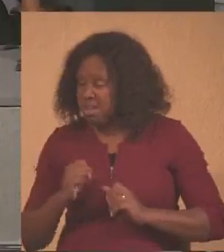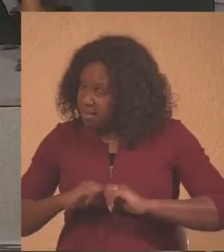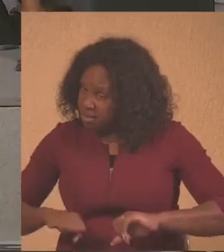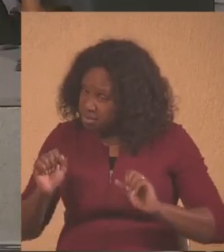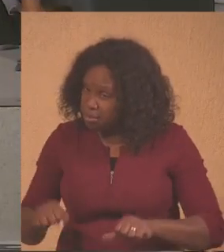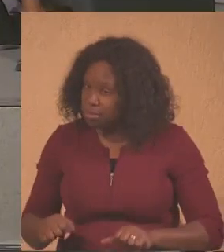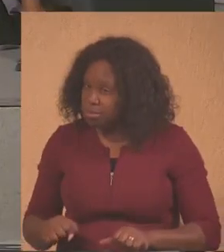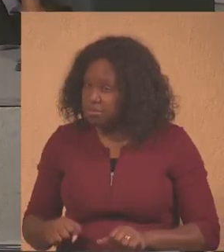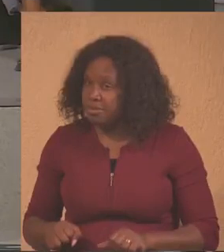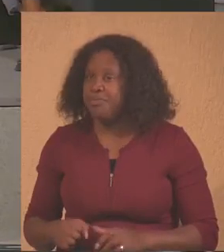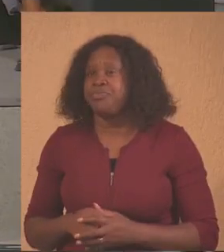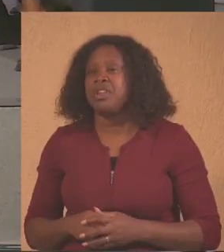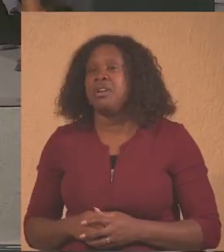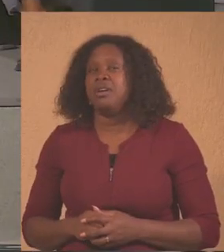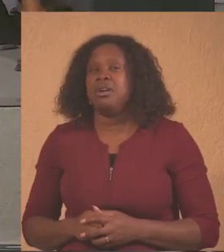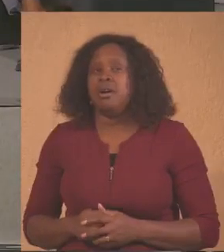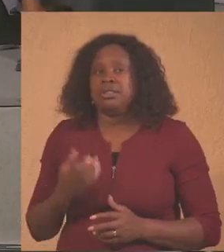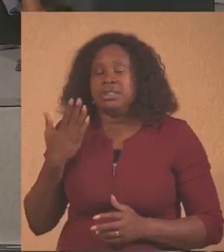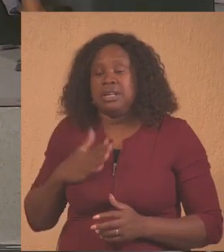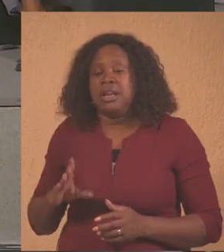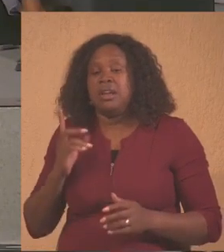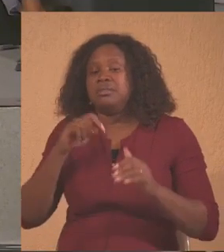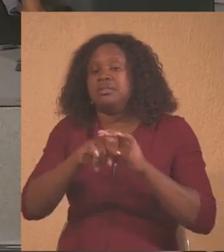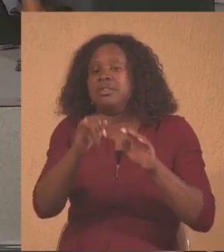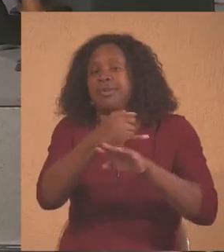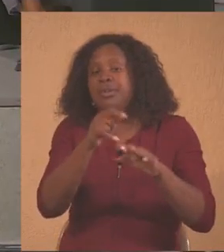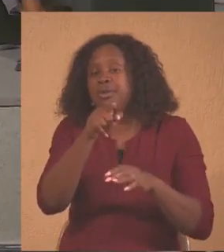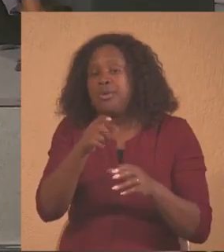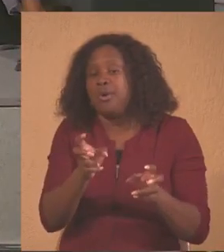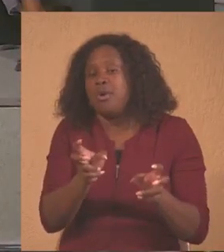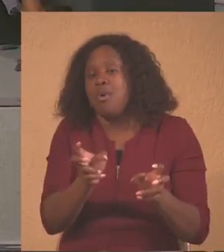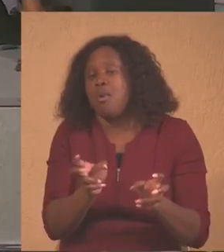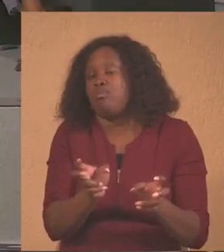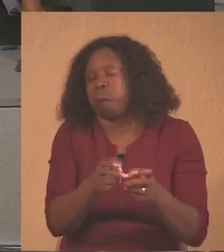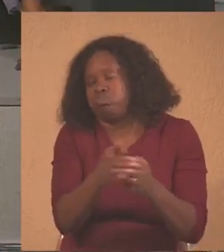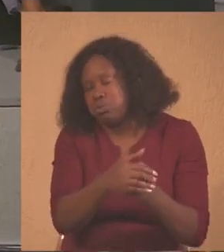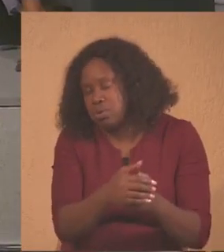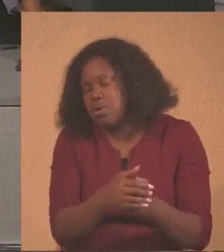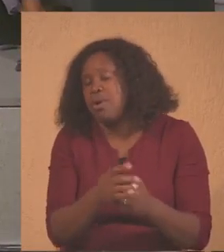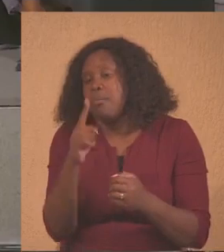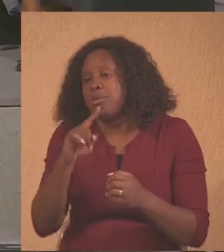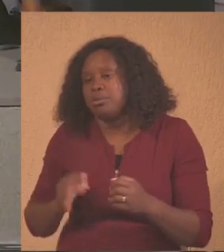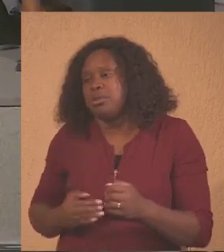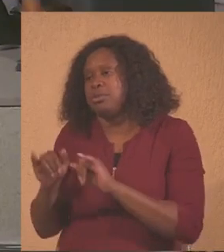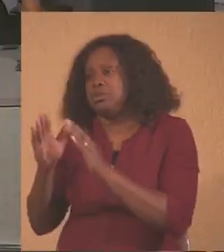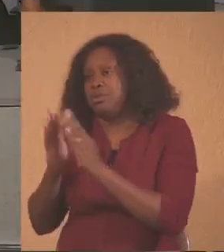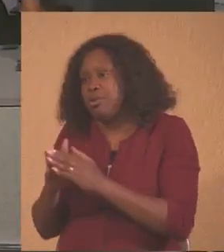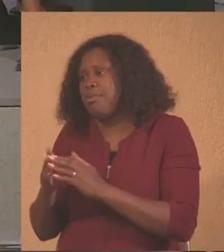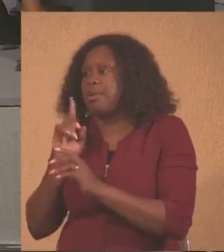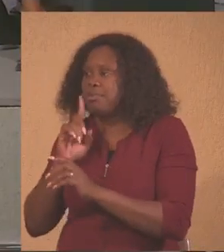Whether now they don't want to be quarantined at the facility, they want to be monitored from home, even though